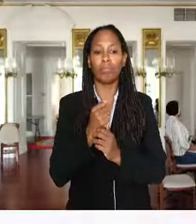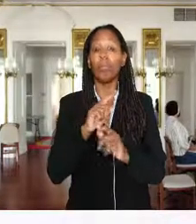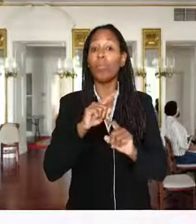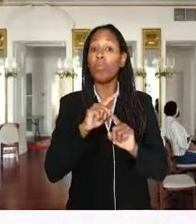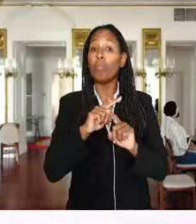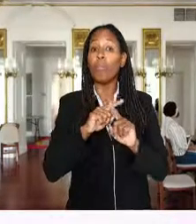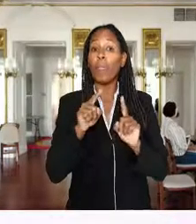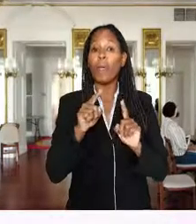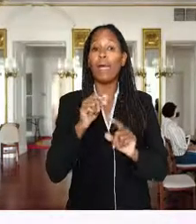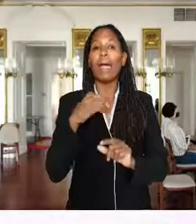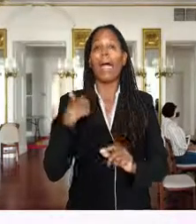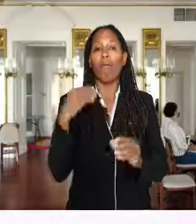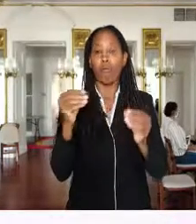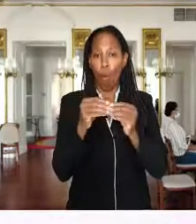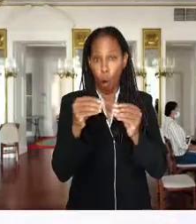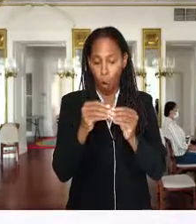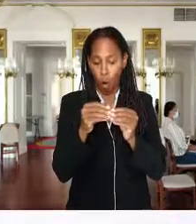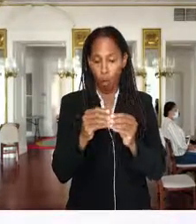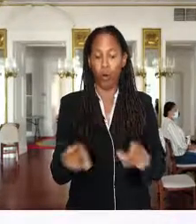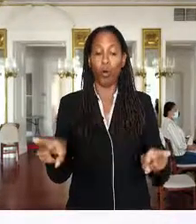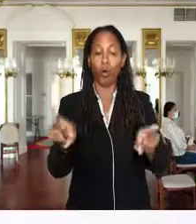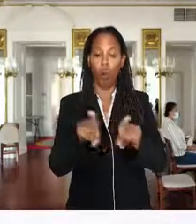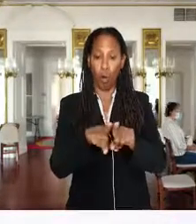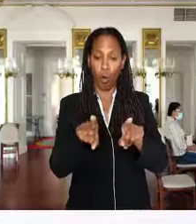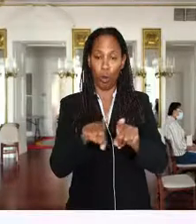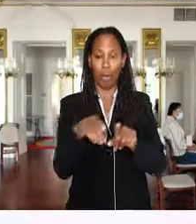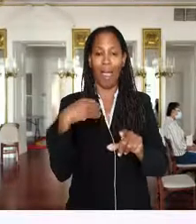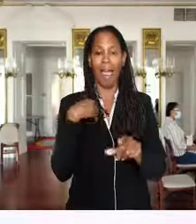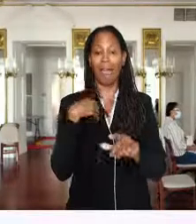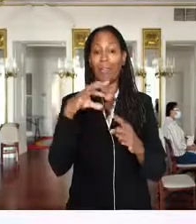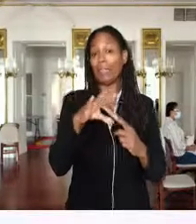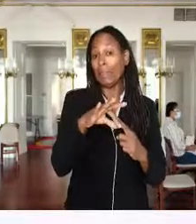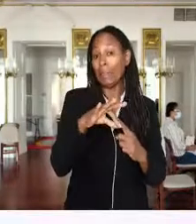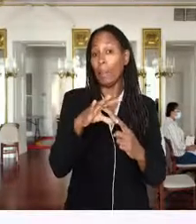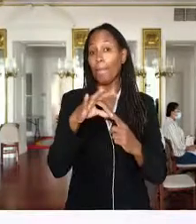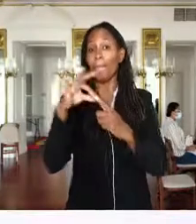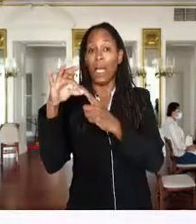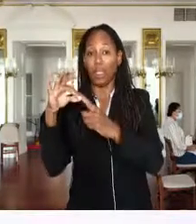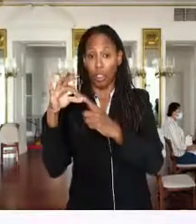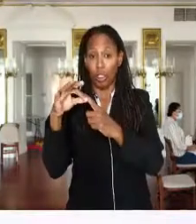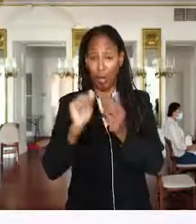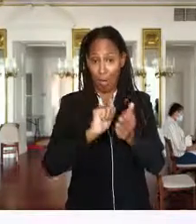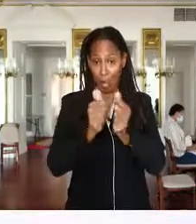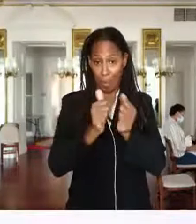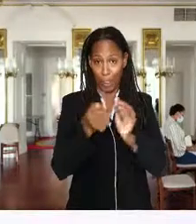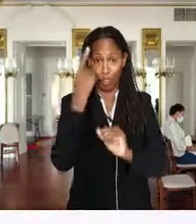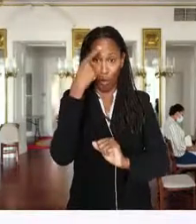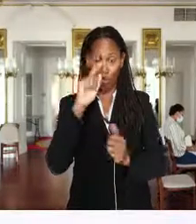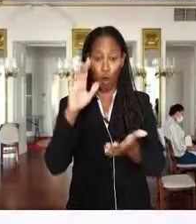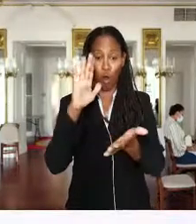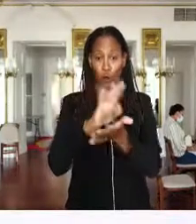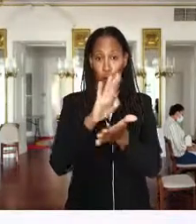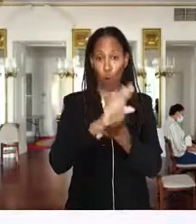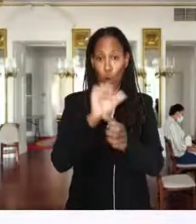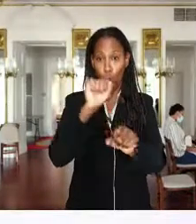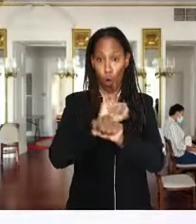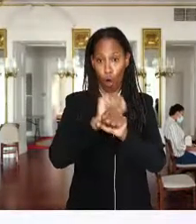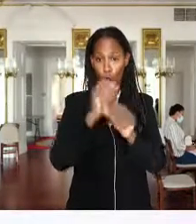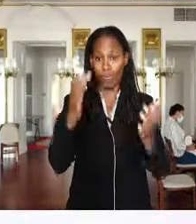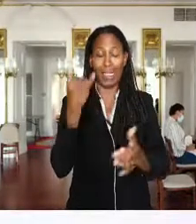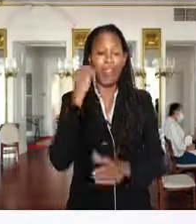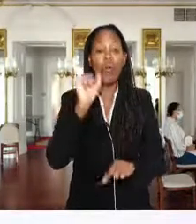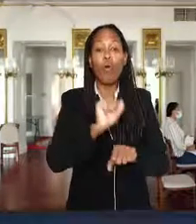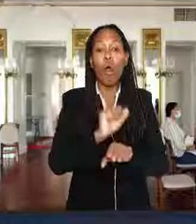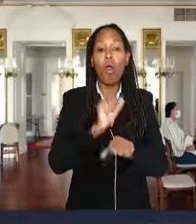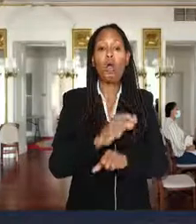But that's not all. We're also having a special drawing for school-based personnel. So if you work on the campus of a public or